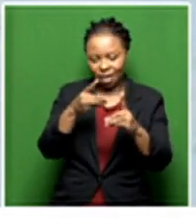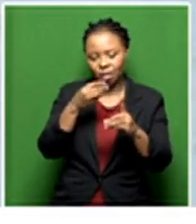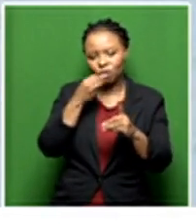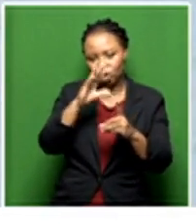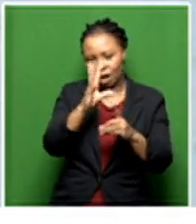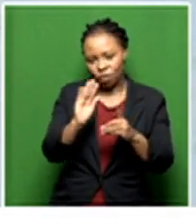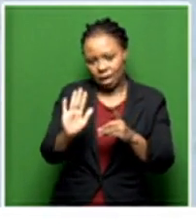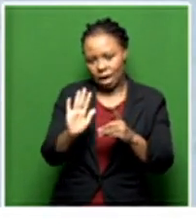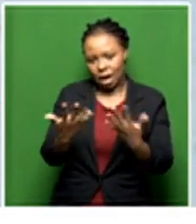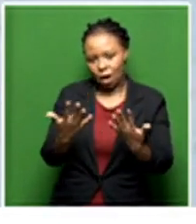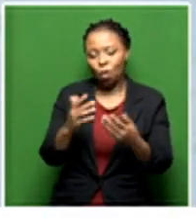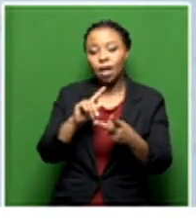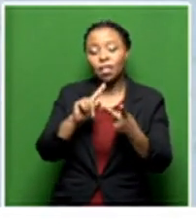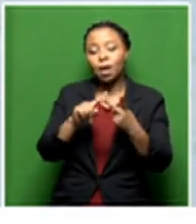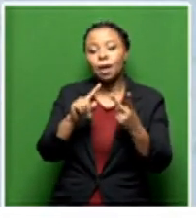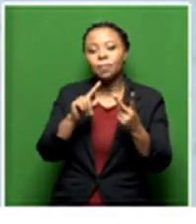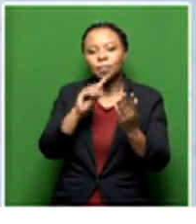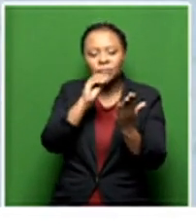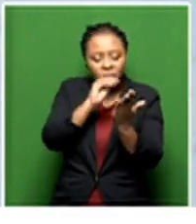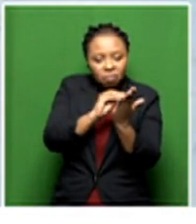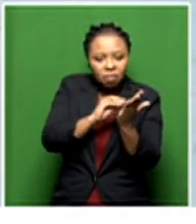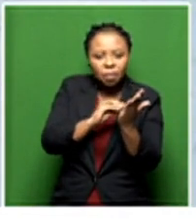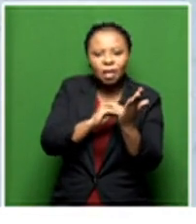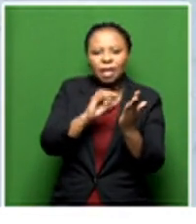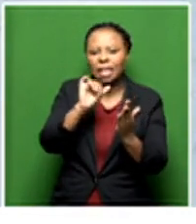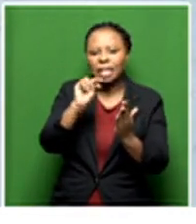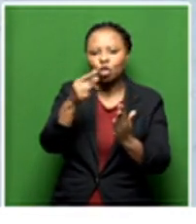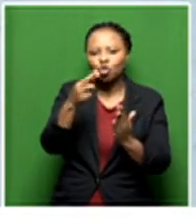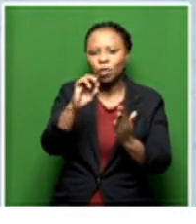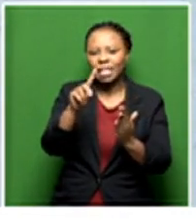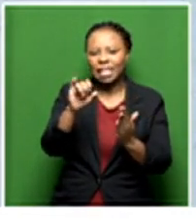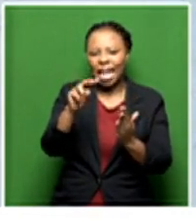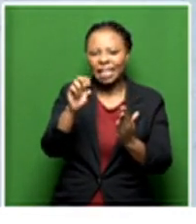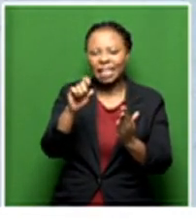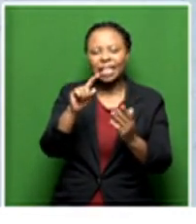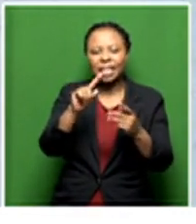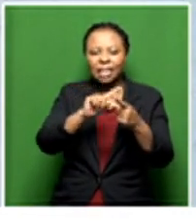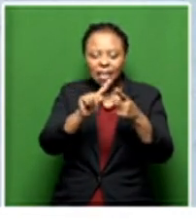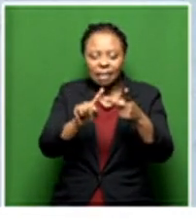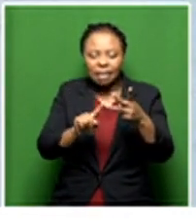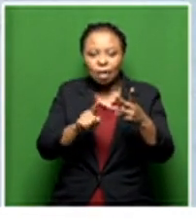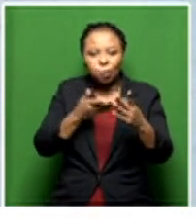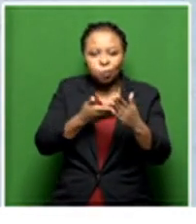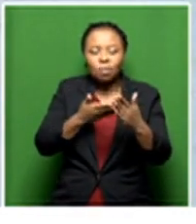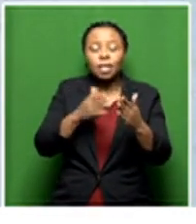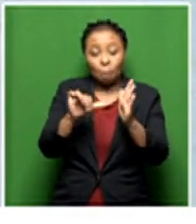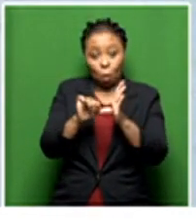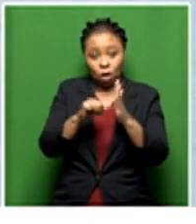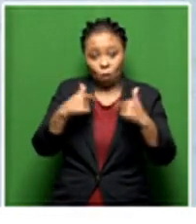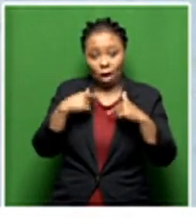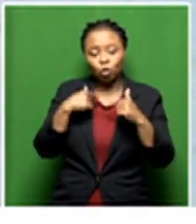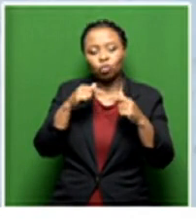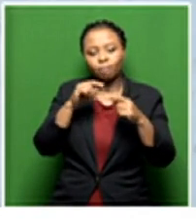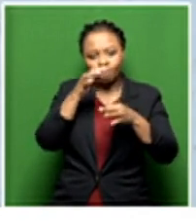importantly, it's the ingredient. And when we're talking about ingredients, it's important for us to differentiate between